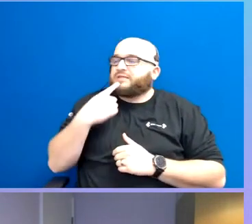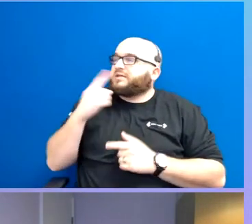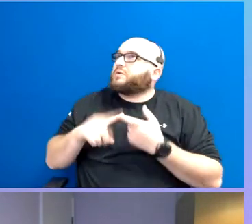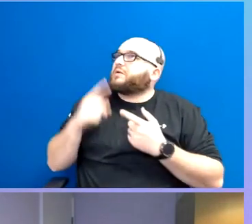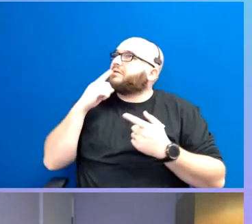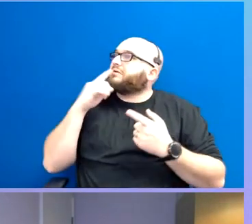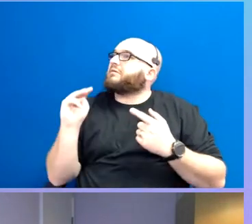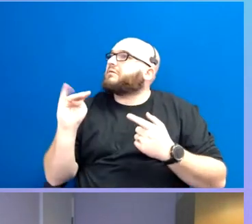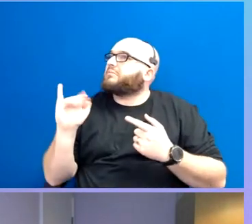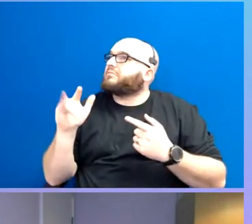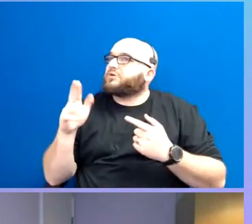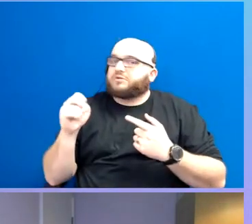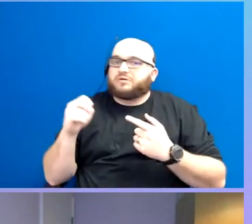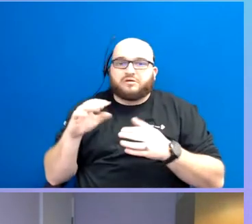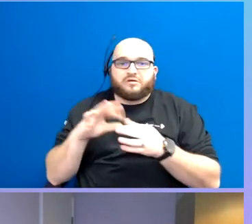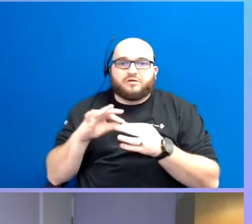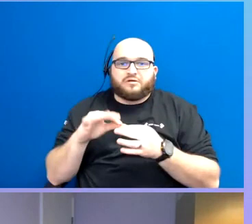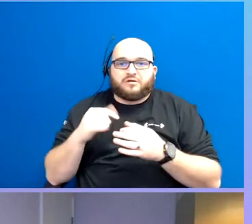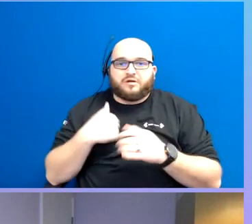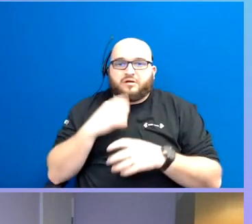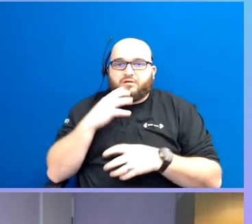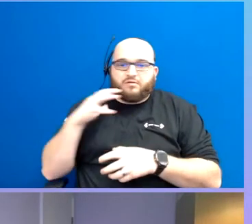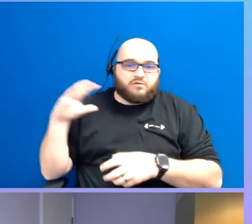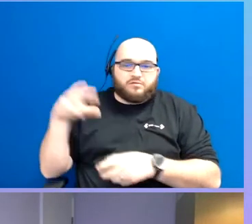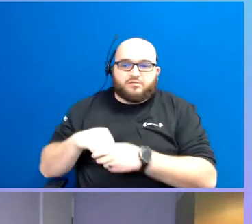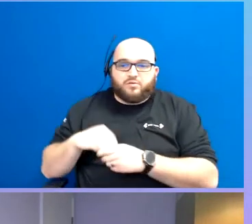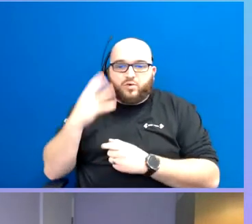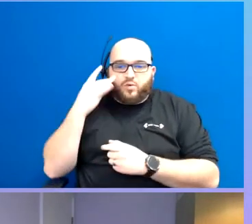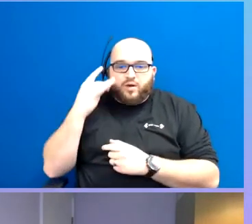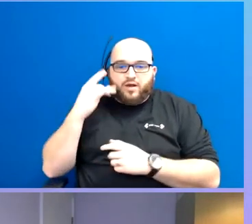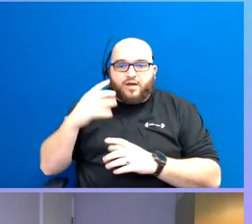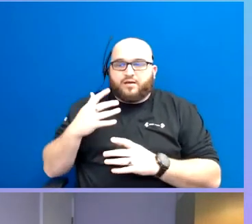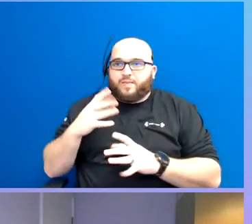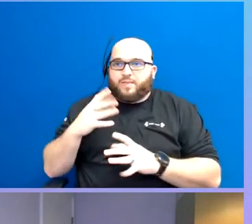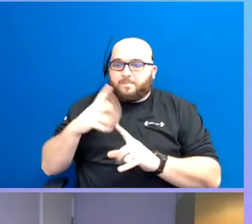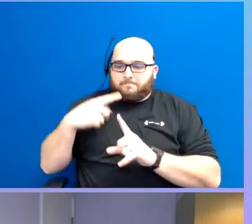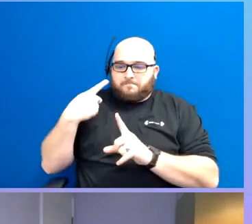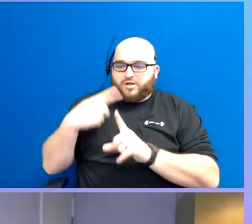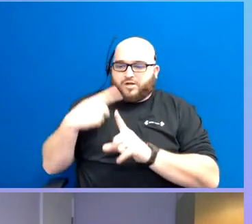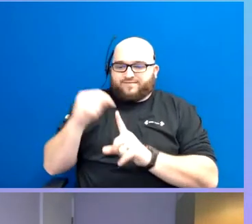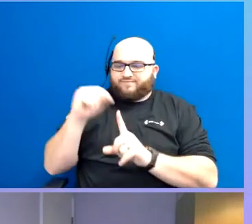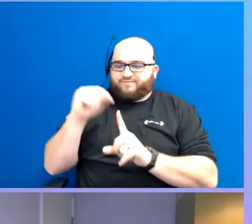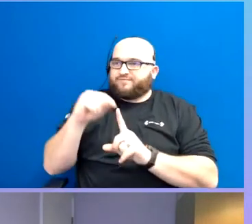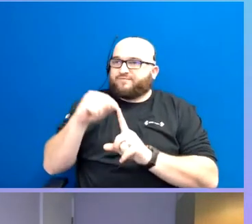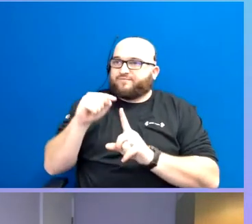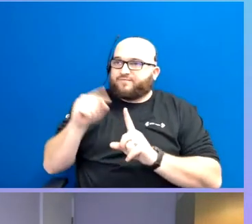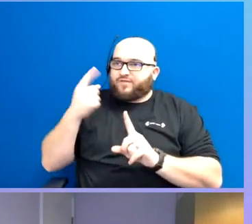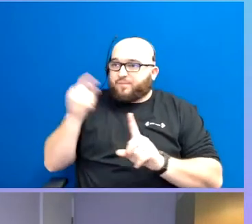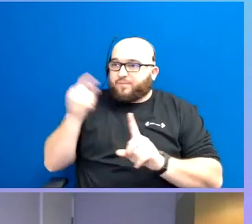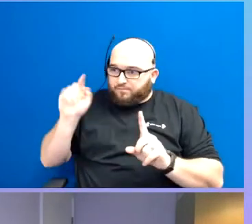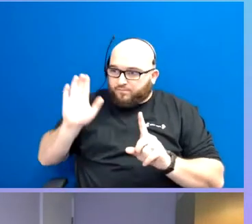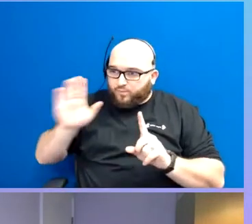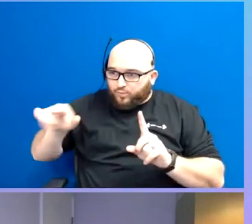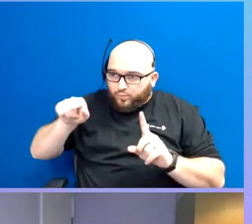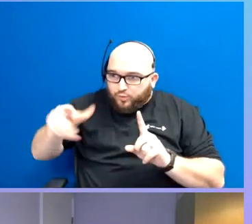or something, I'm saying I actually got into this because of the positive stuff from you folks.